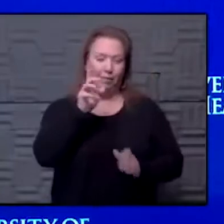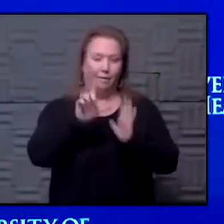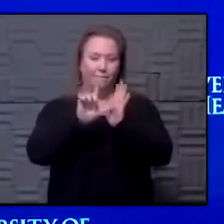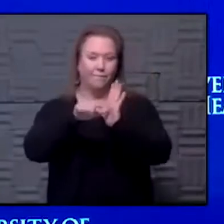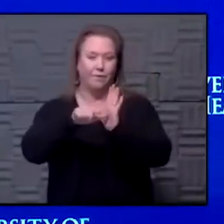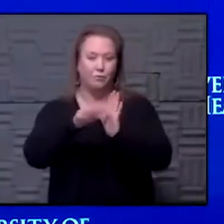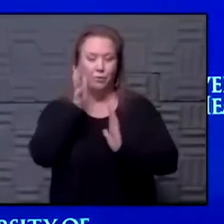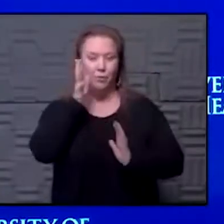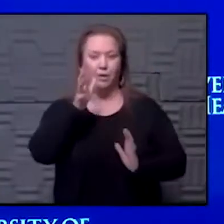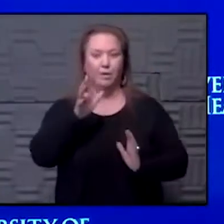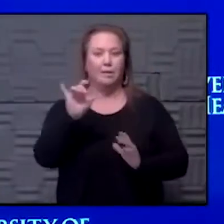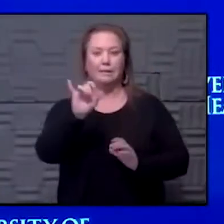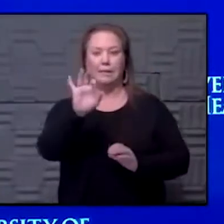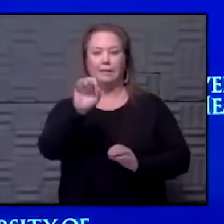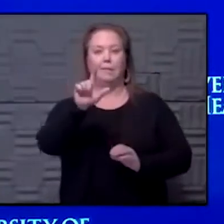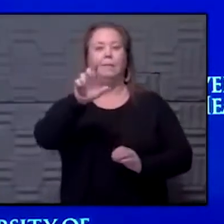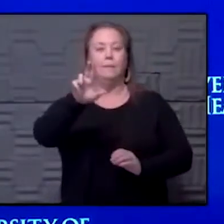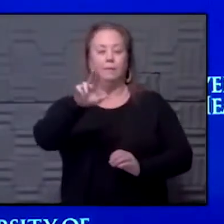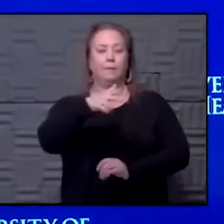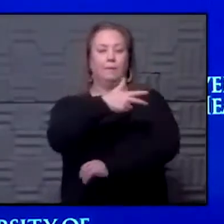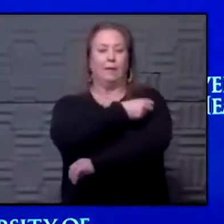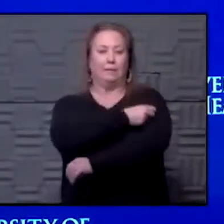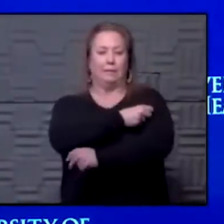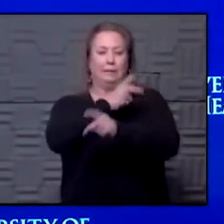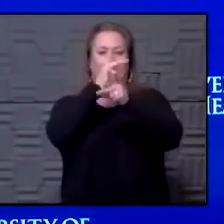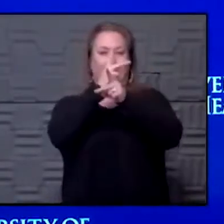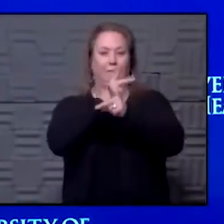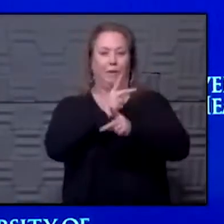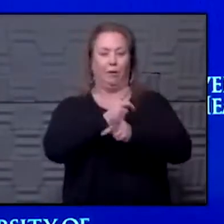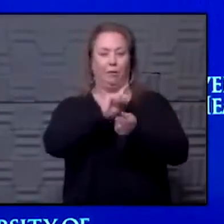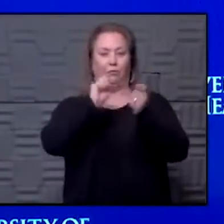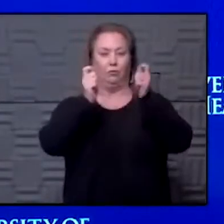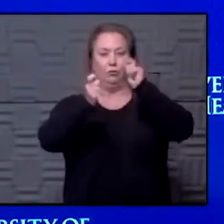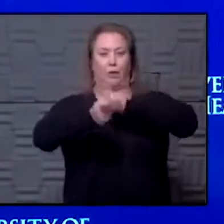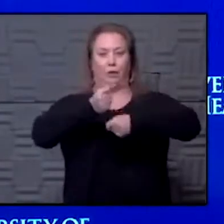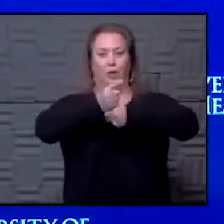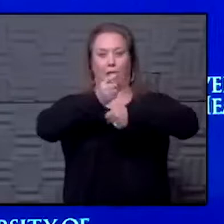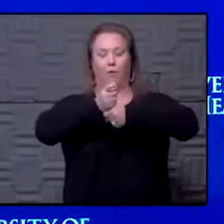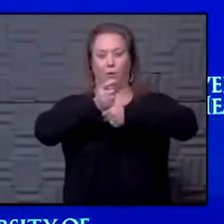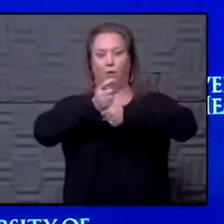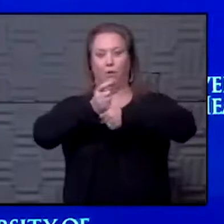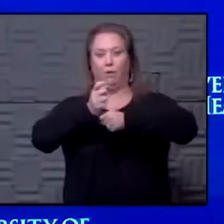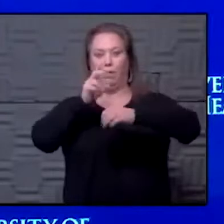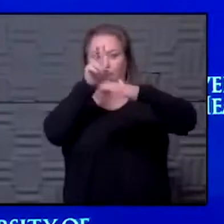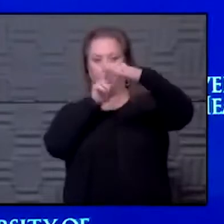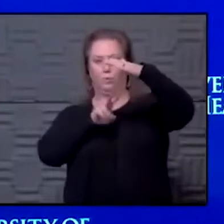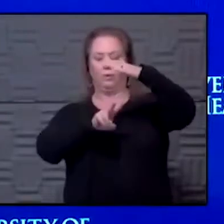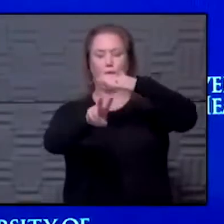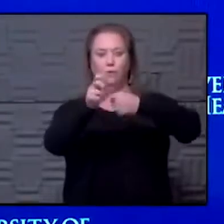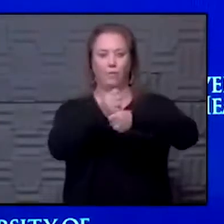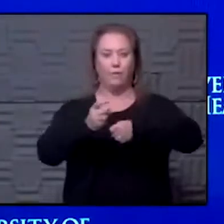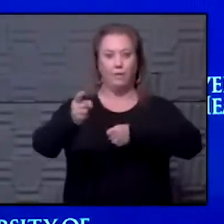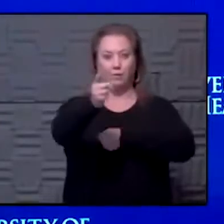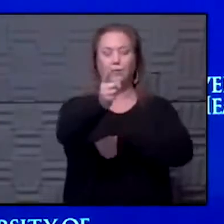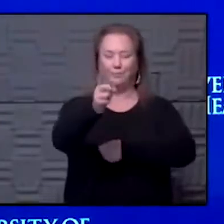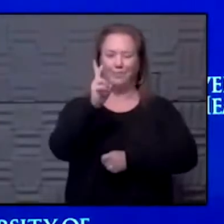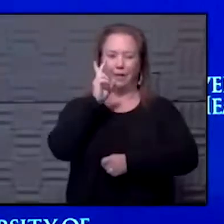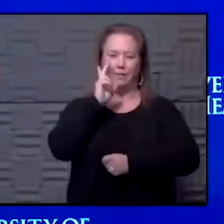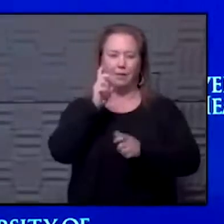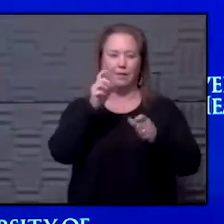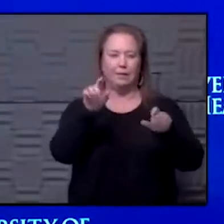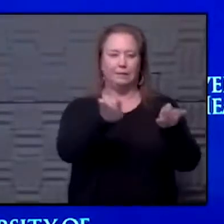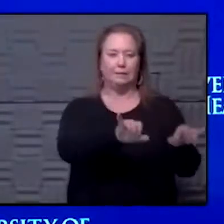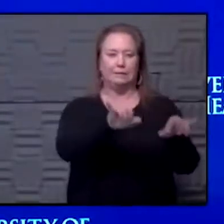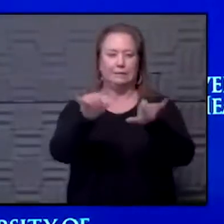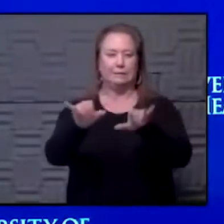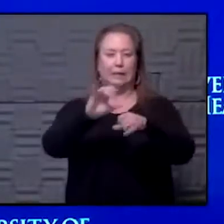happen is, just like the influenza vaccine gets refigured every year based upon what the predicted changes are going to be, I think we're going to see the same thing with